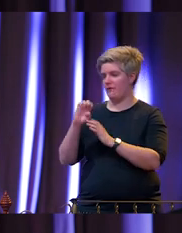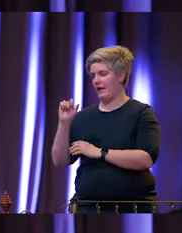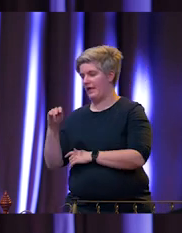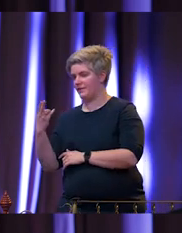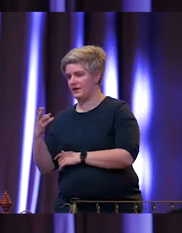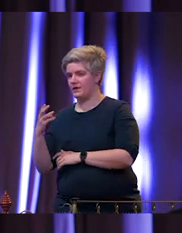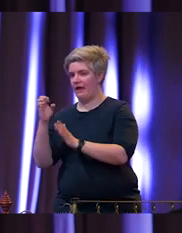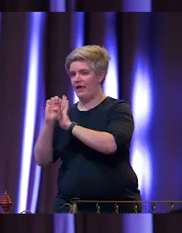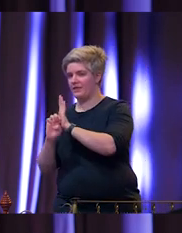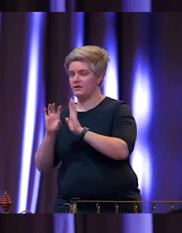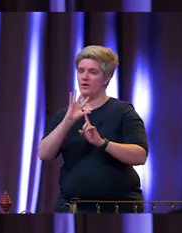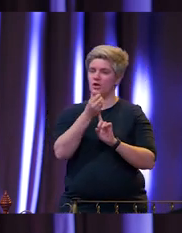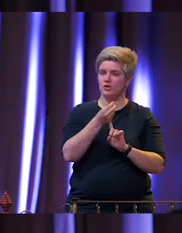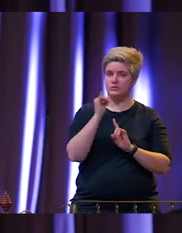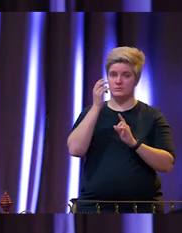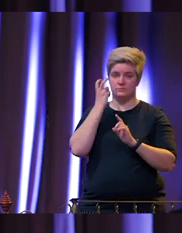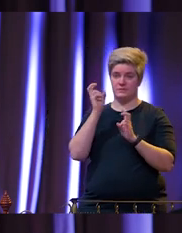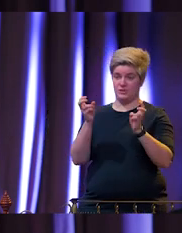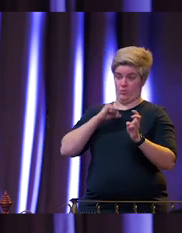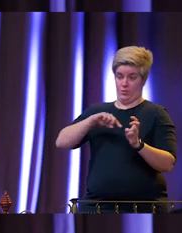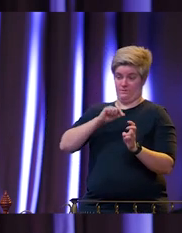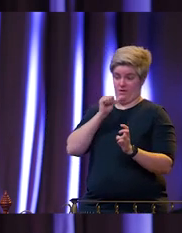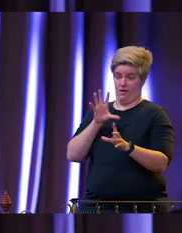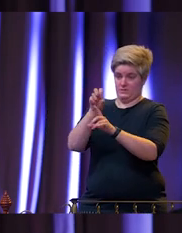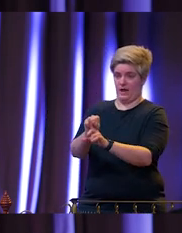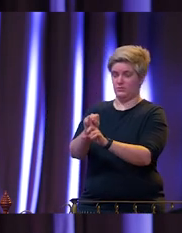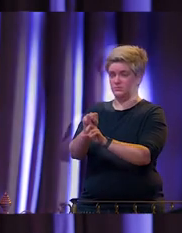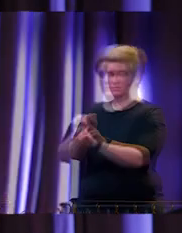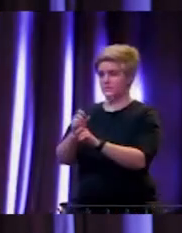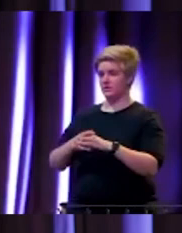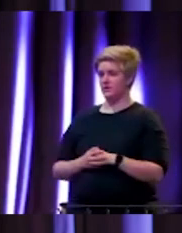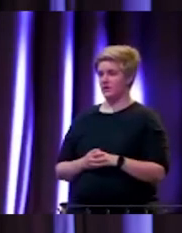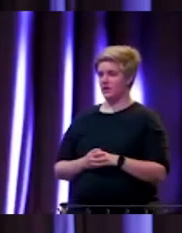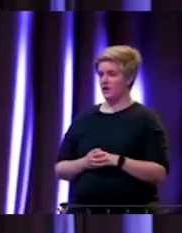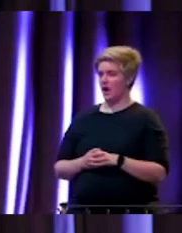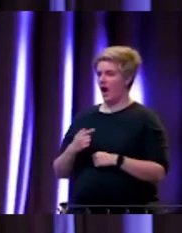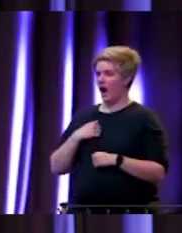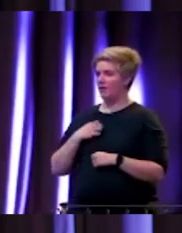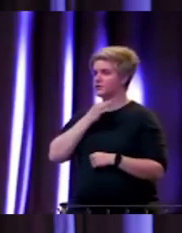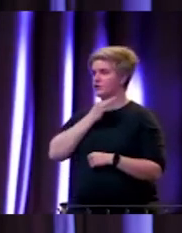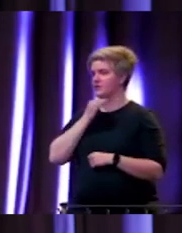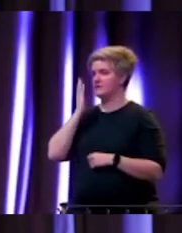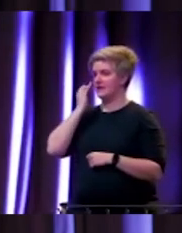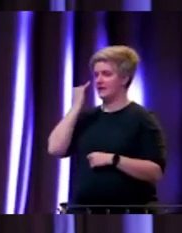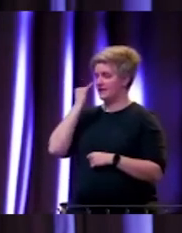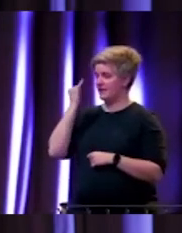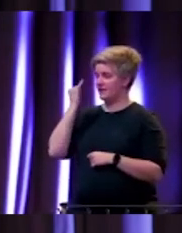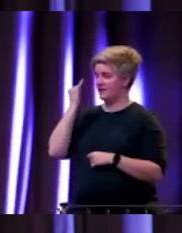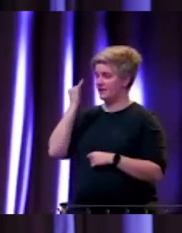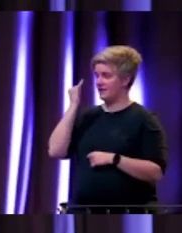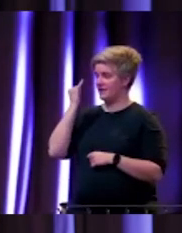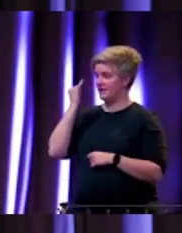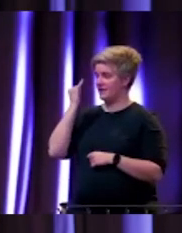social, ethnic, cultural issue that we haven't tackled. And I just like to know if